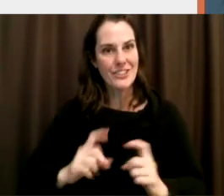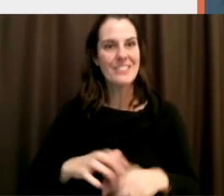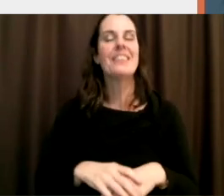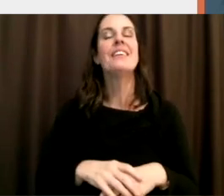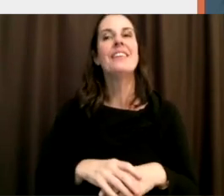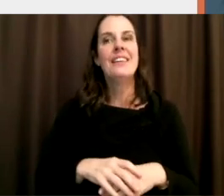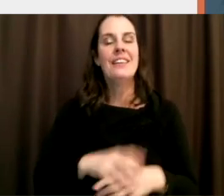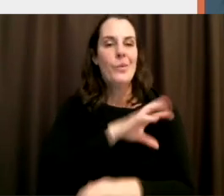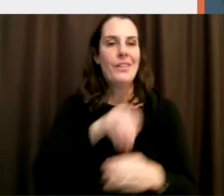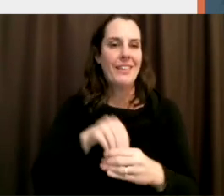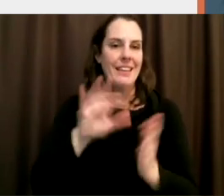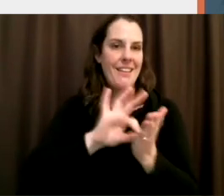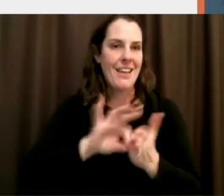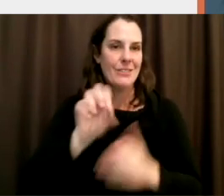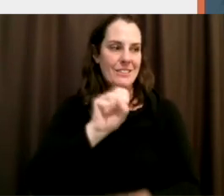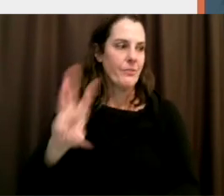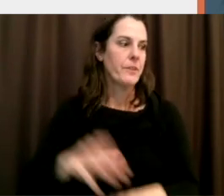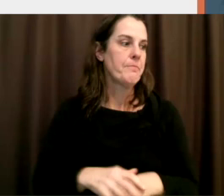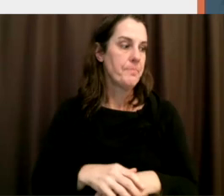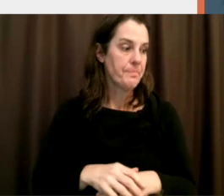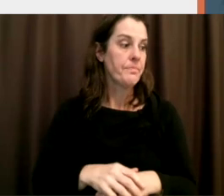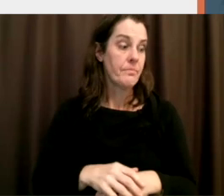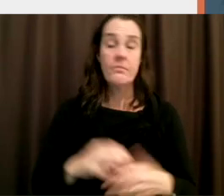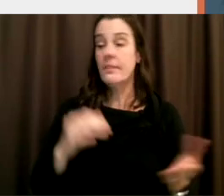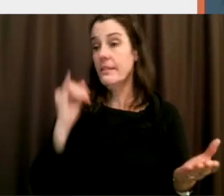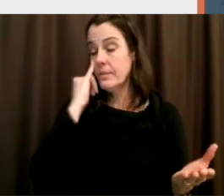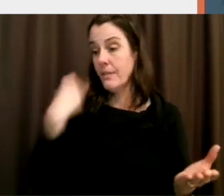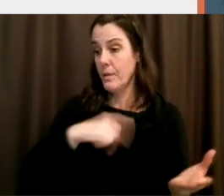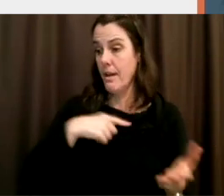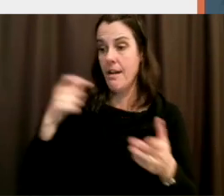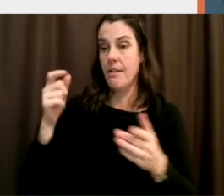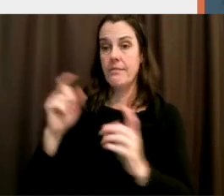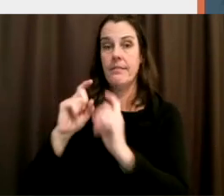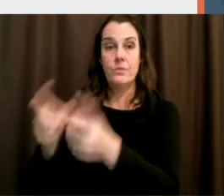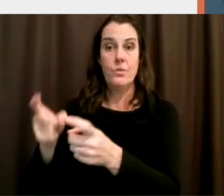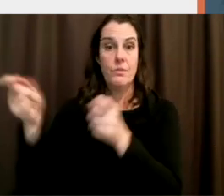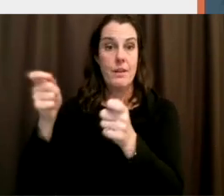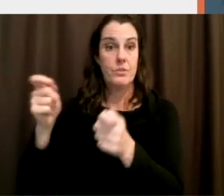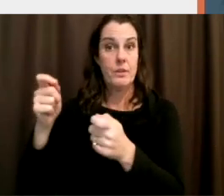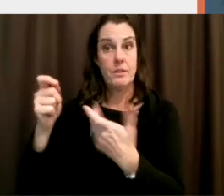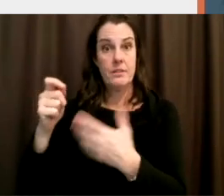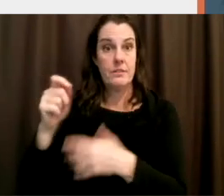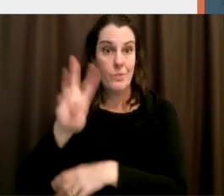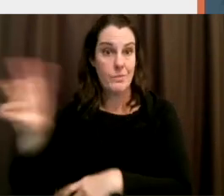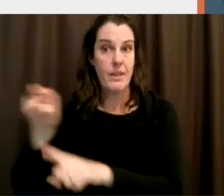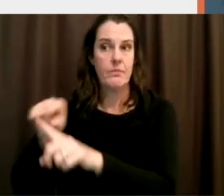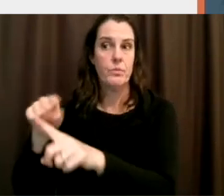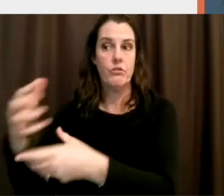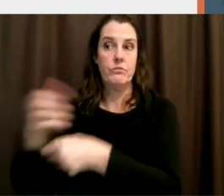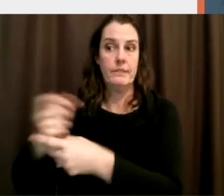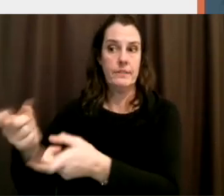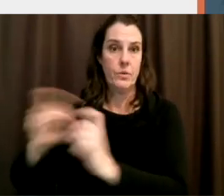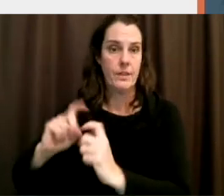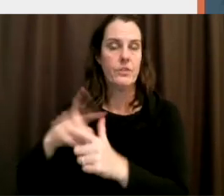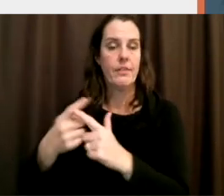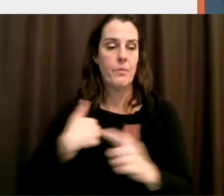software. Let's just say, so we have a donor management platform, right, where we're receiving donations, and then we have our